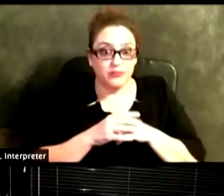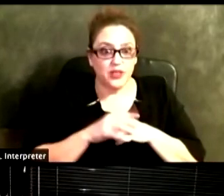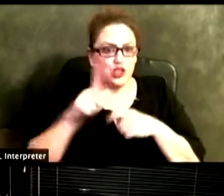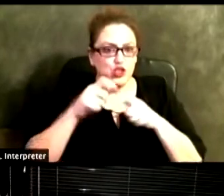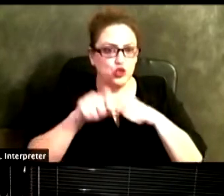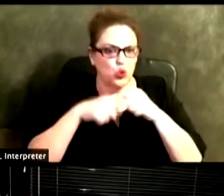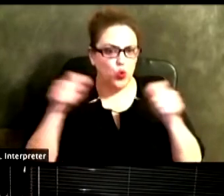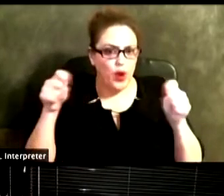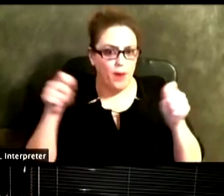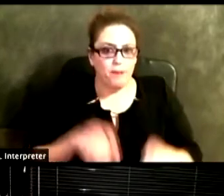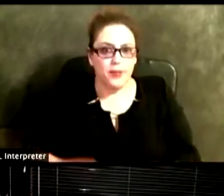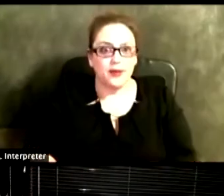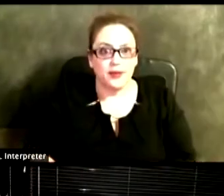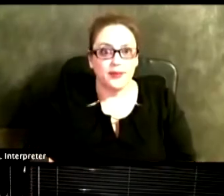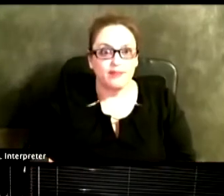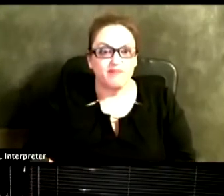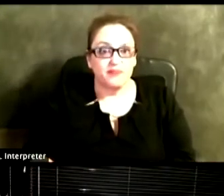up.